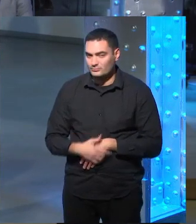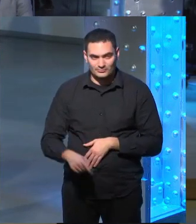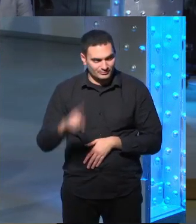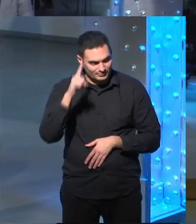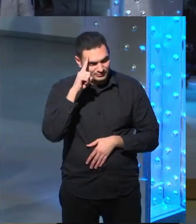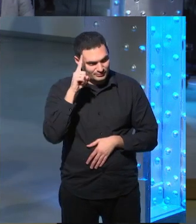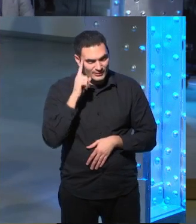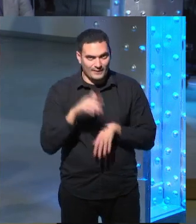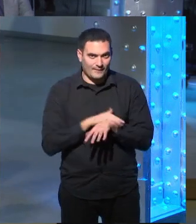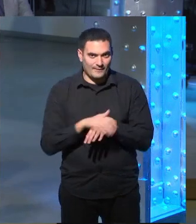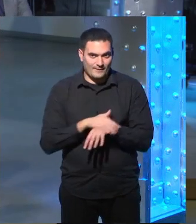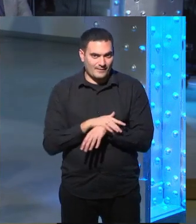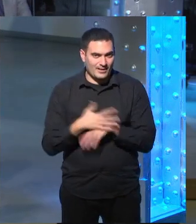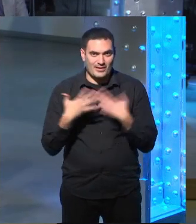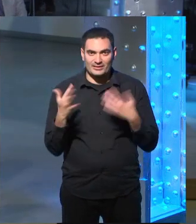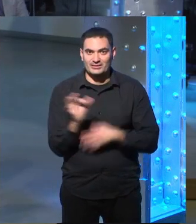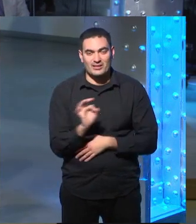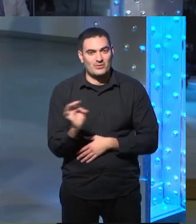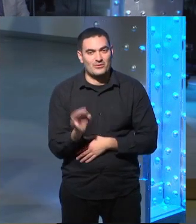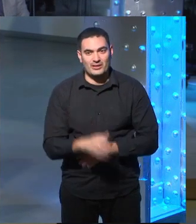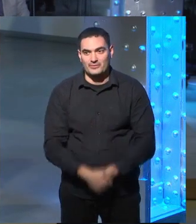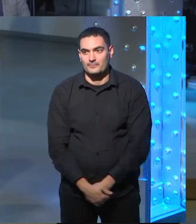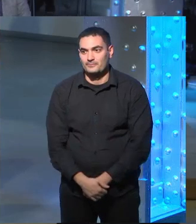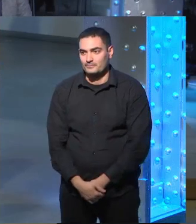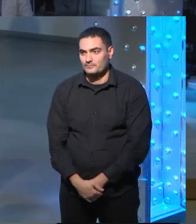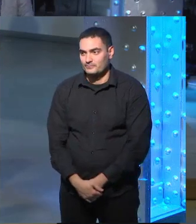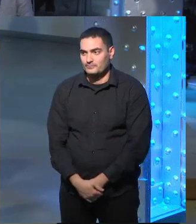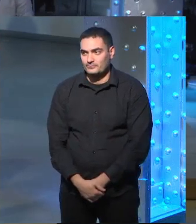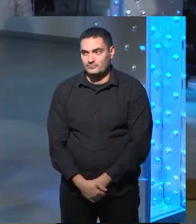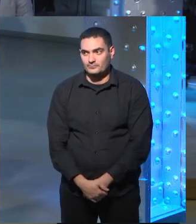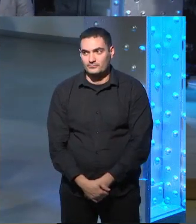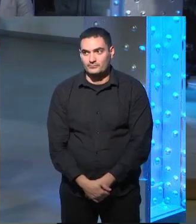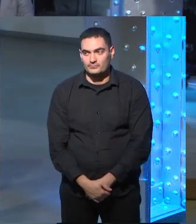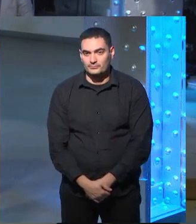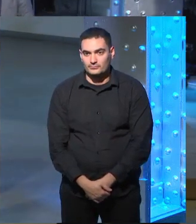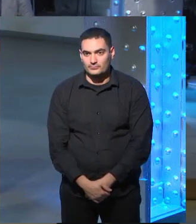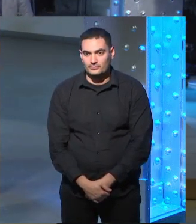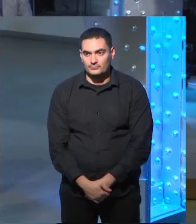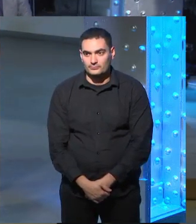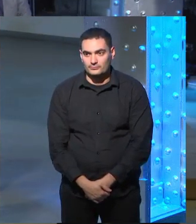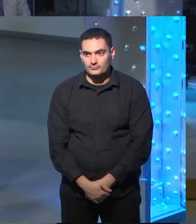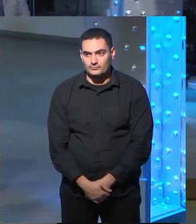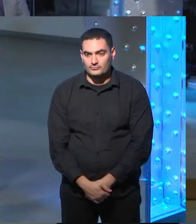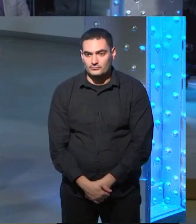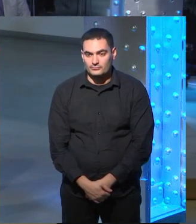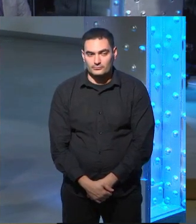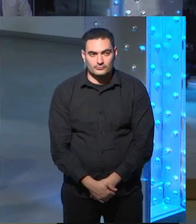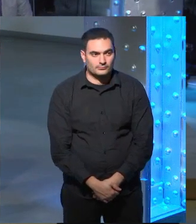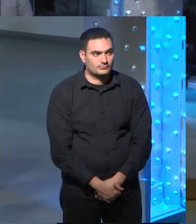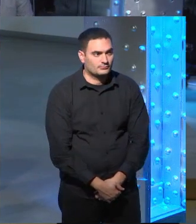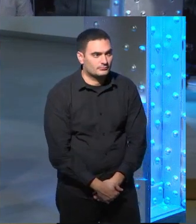Perdido. 10 segundos. I'm almost lost all my seconds. As a